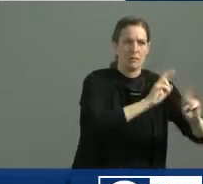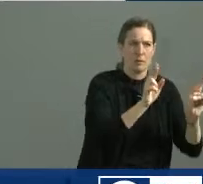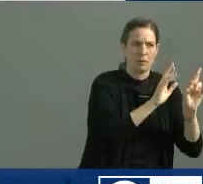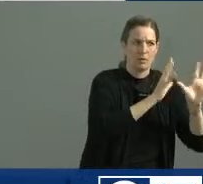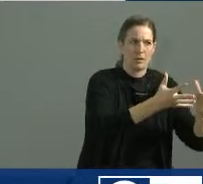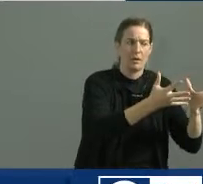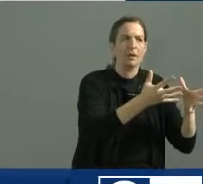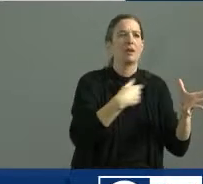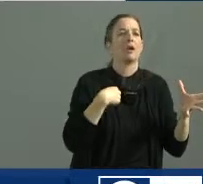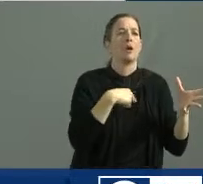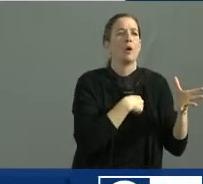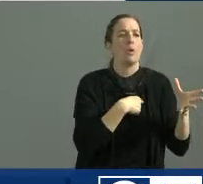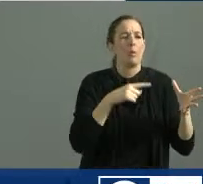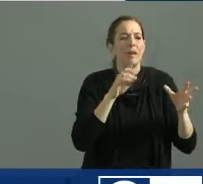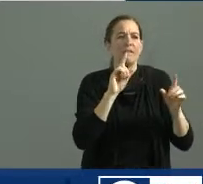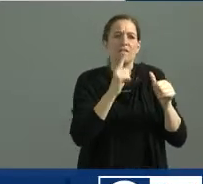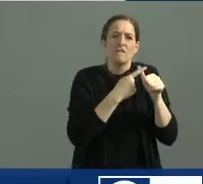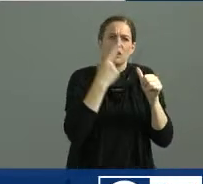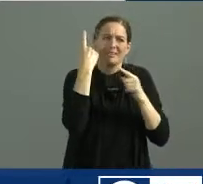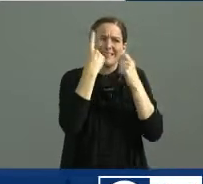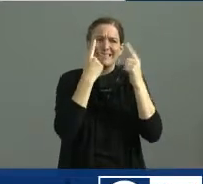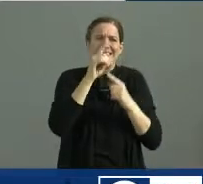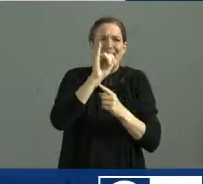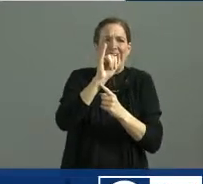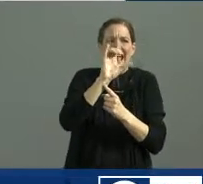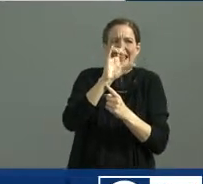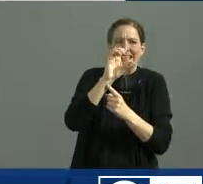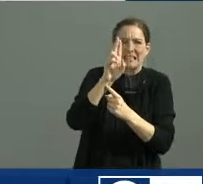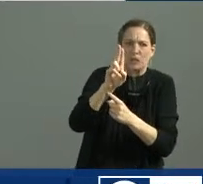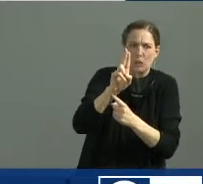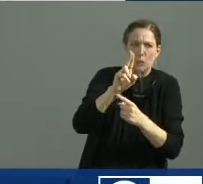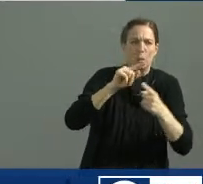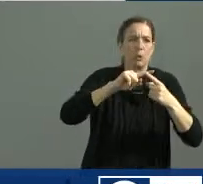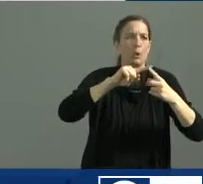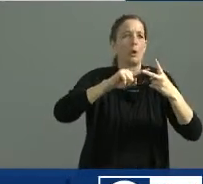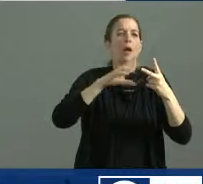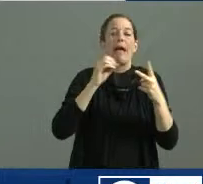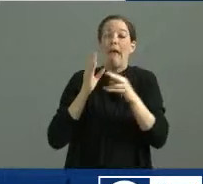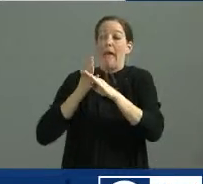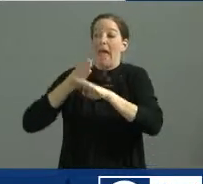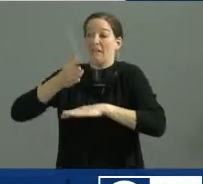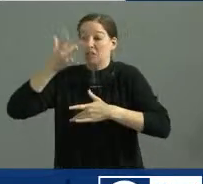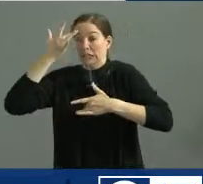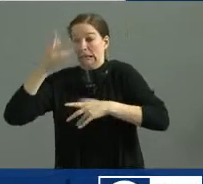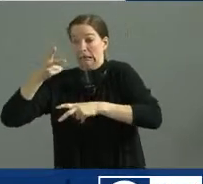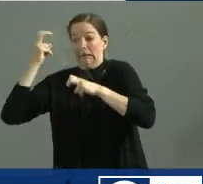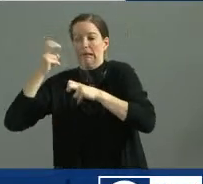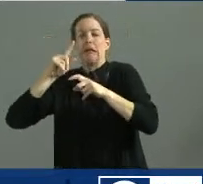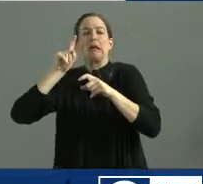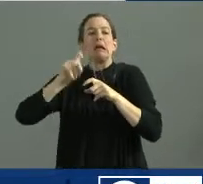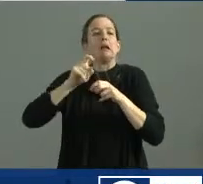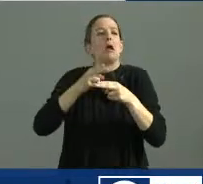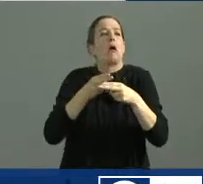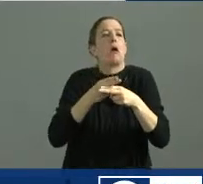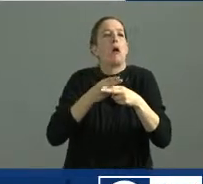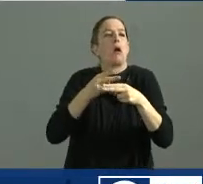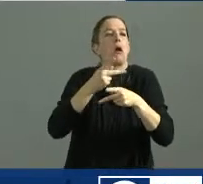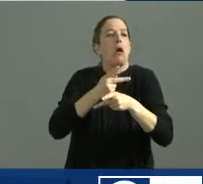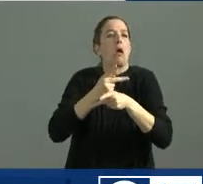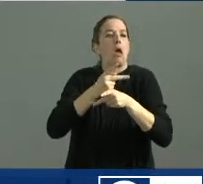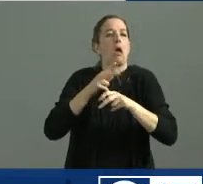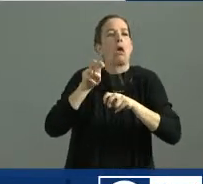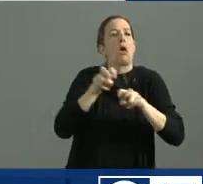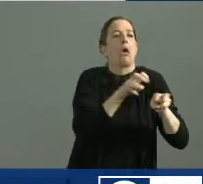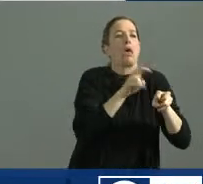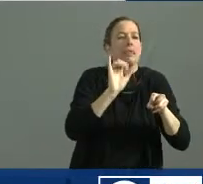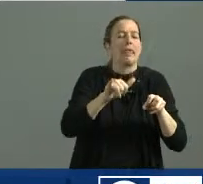acute care and potential ICU beds. When we brought our partners together, they said, we don't want you to do acute care and ICU beds. What